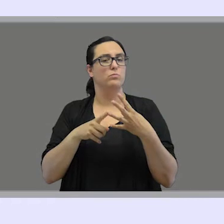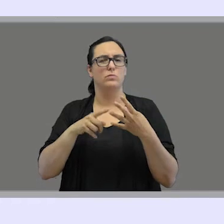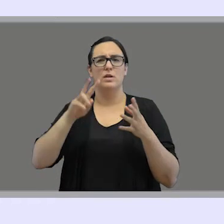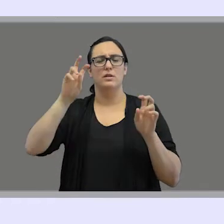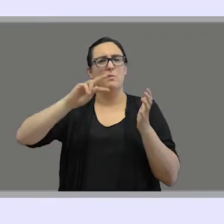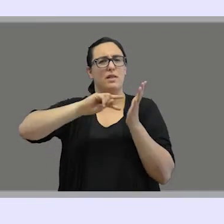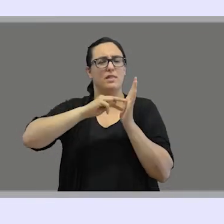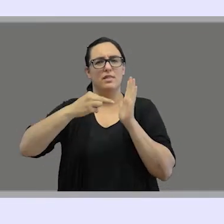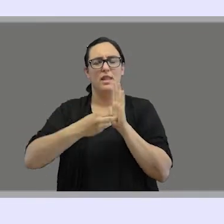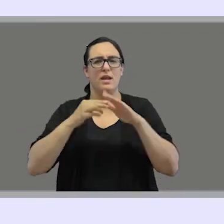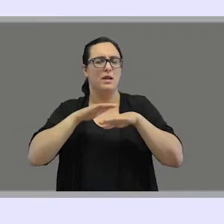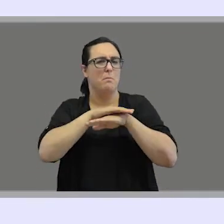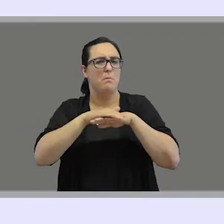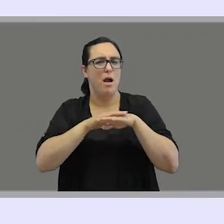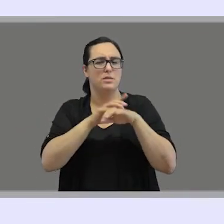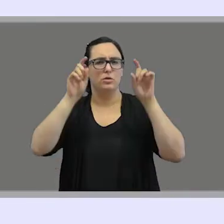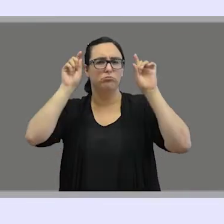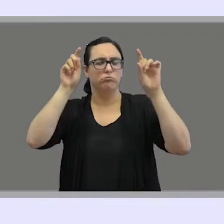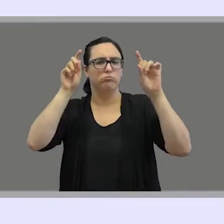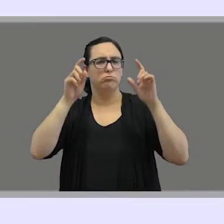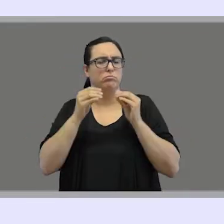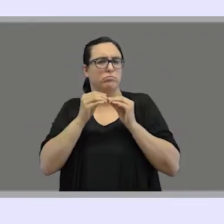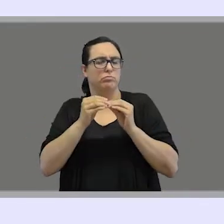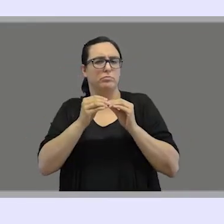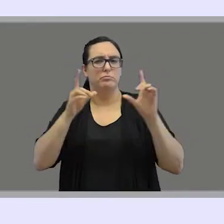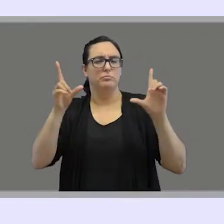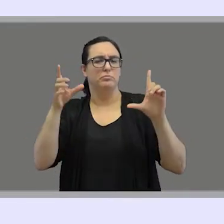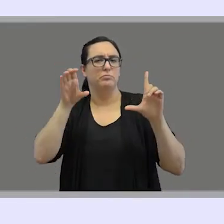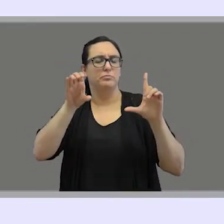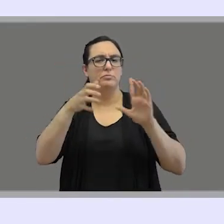the basic technical guidelines for broadcasting sign languages.